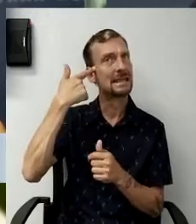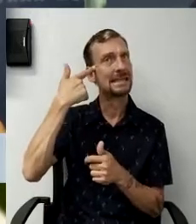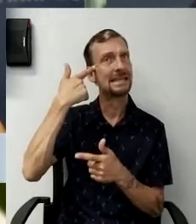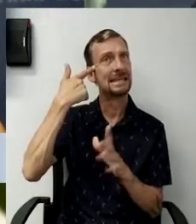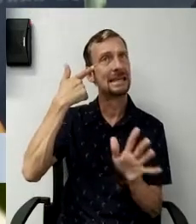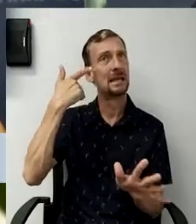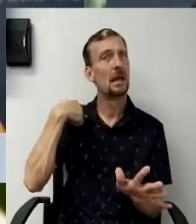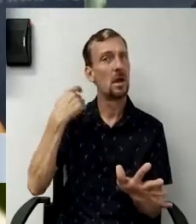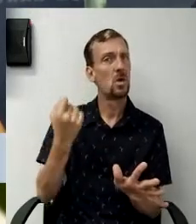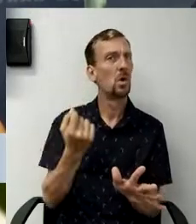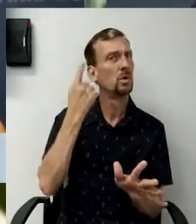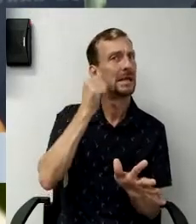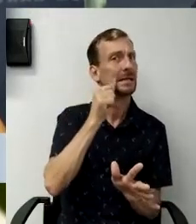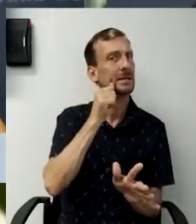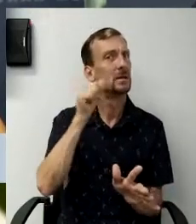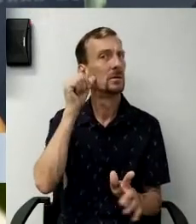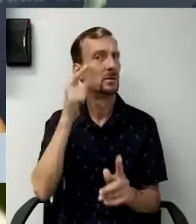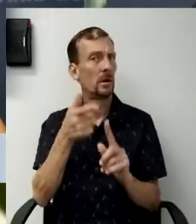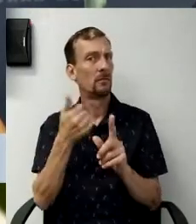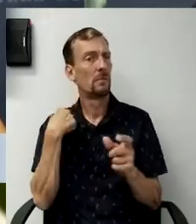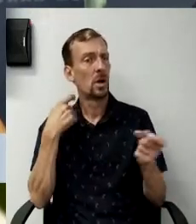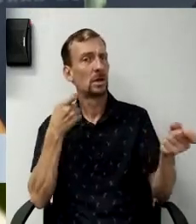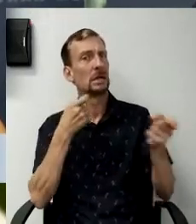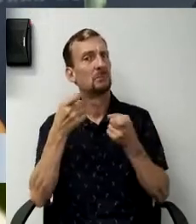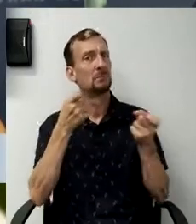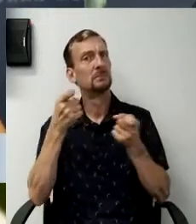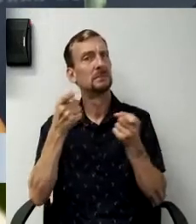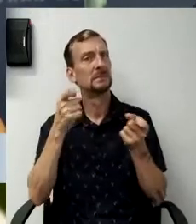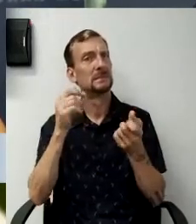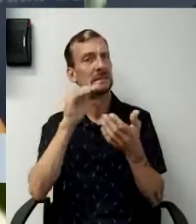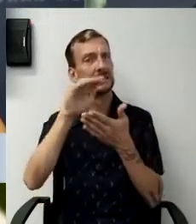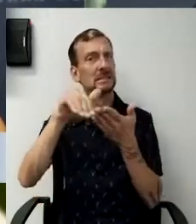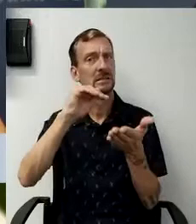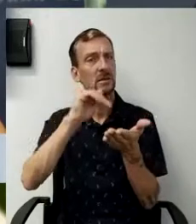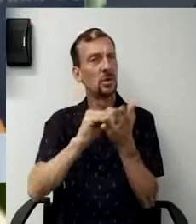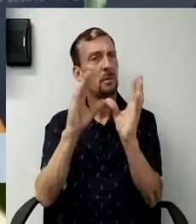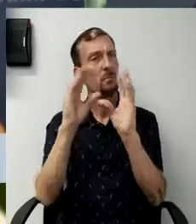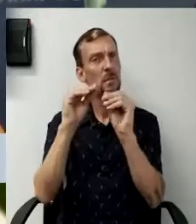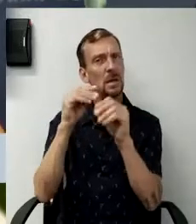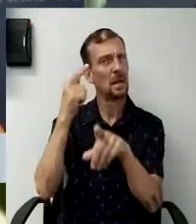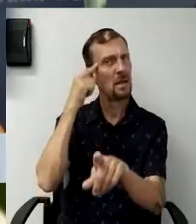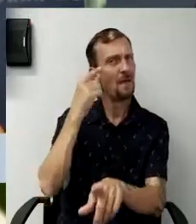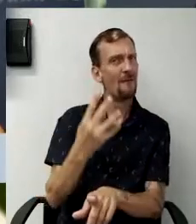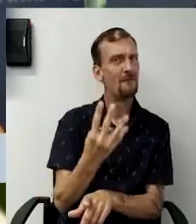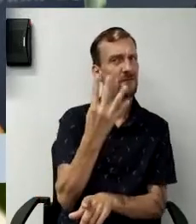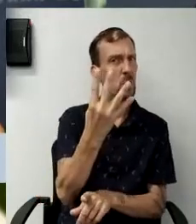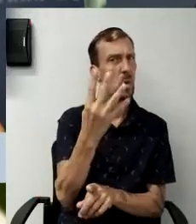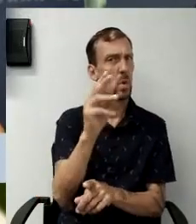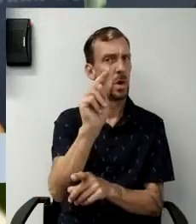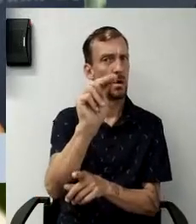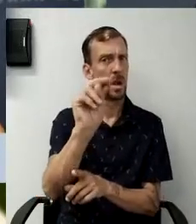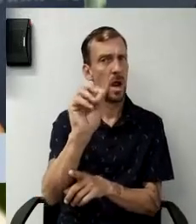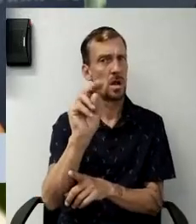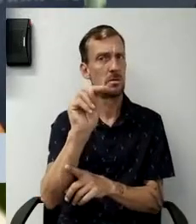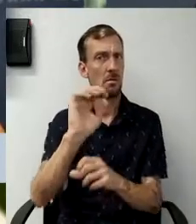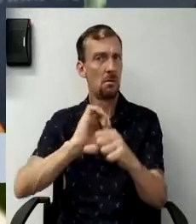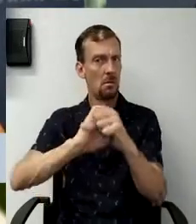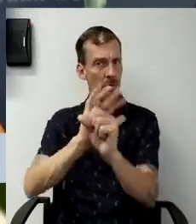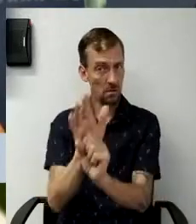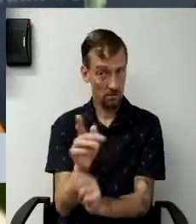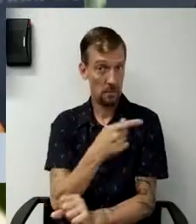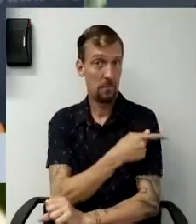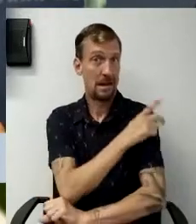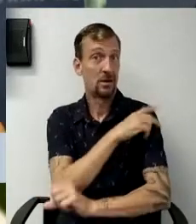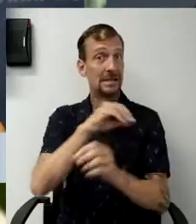I understood yesterday from our command center meeting that 4 non-COVID patients that are currently